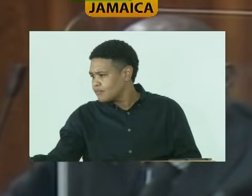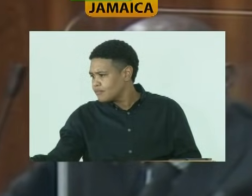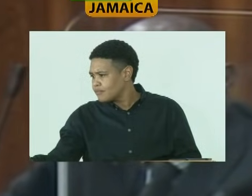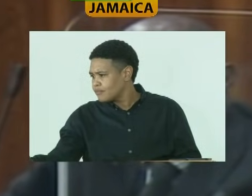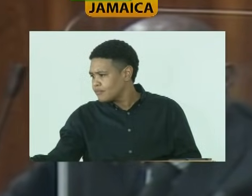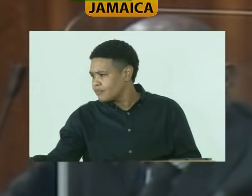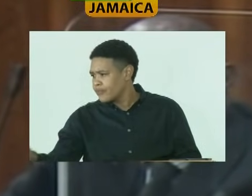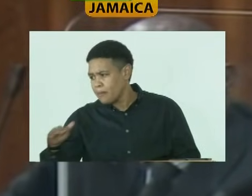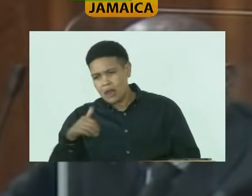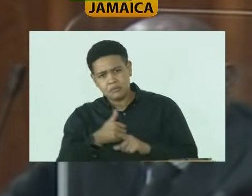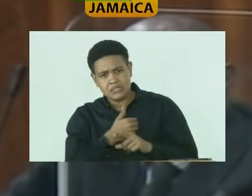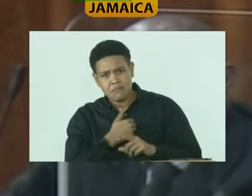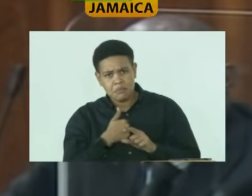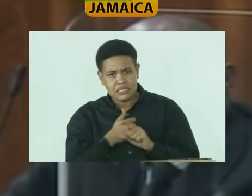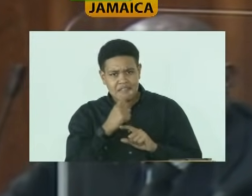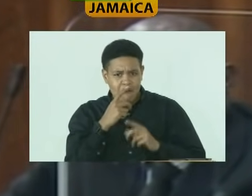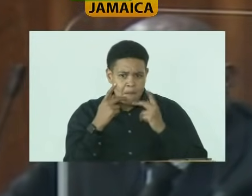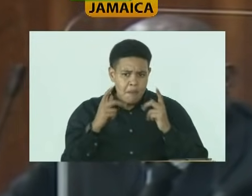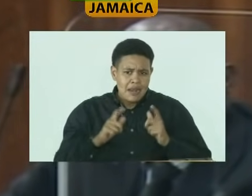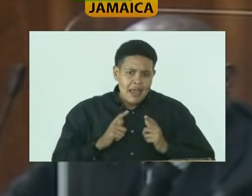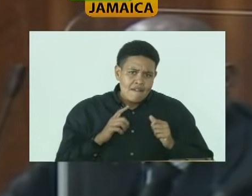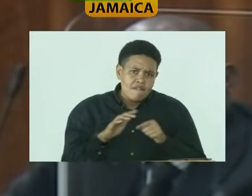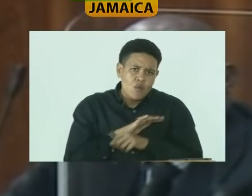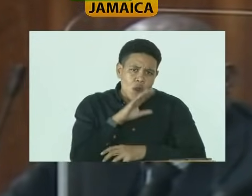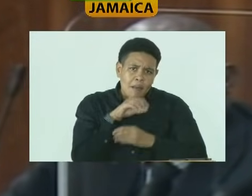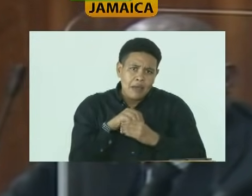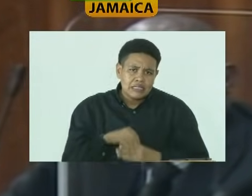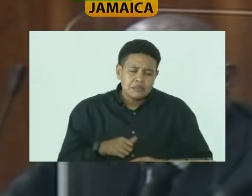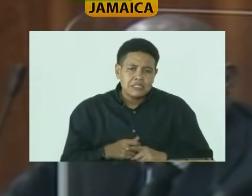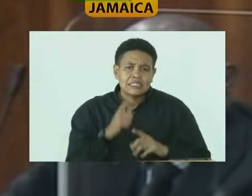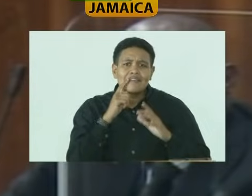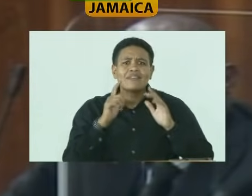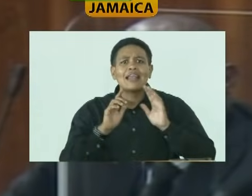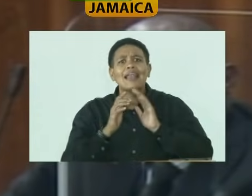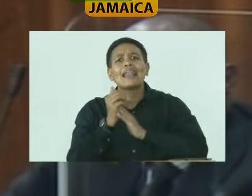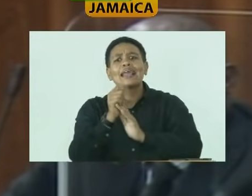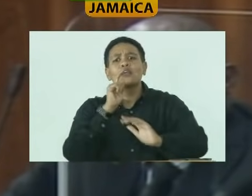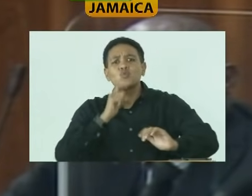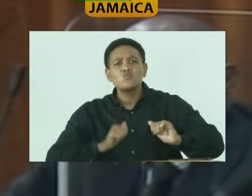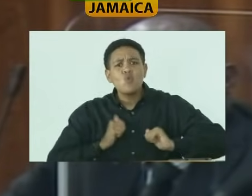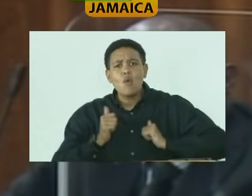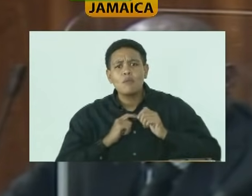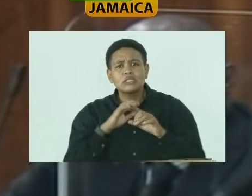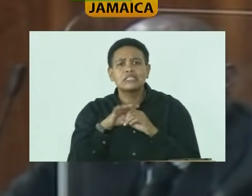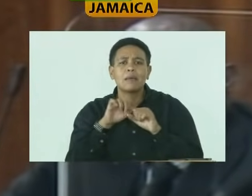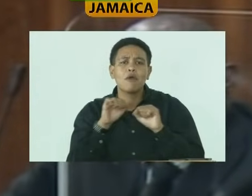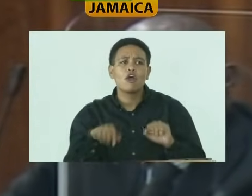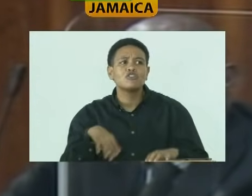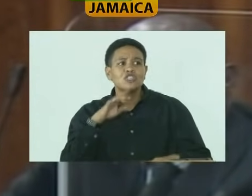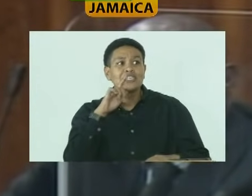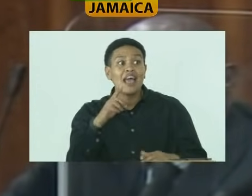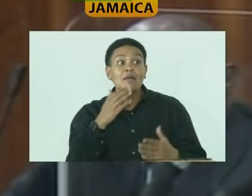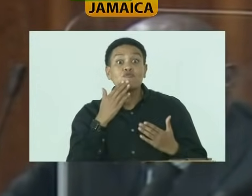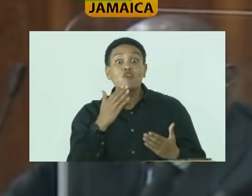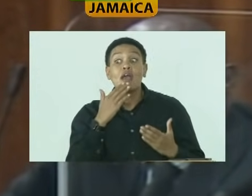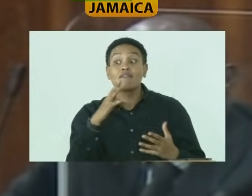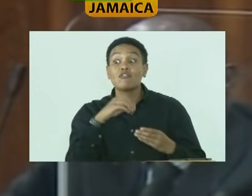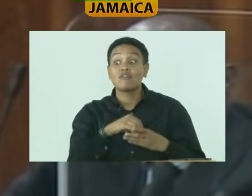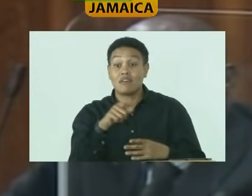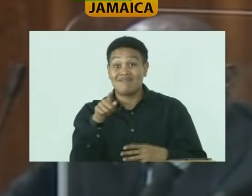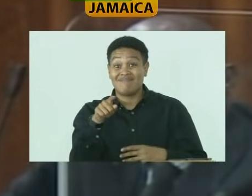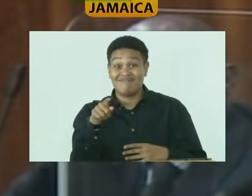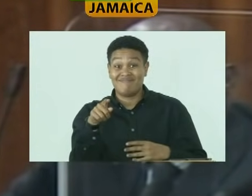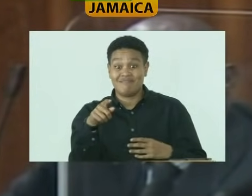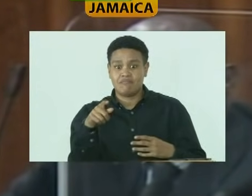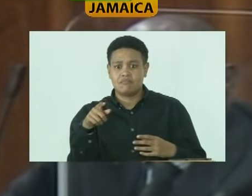and vibrant democracies. And I am grateful to be a part of the present cohort of female